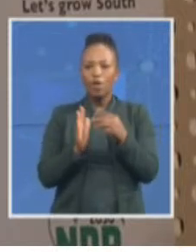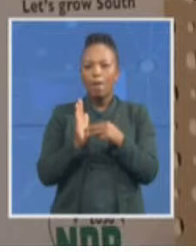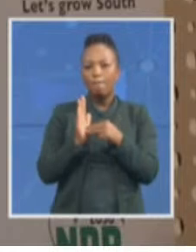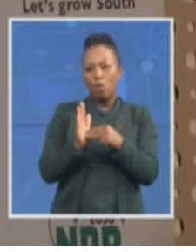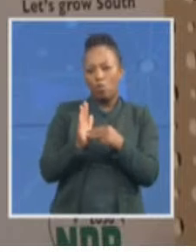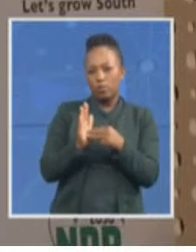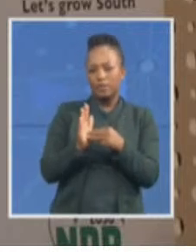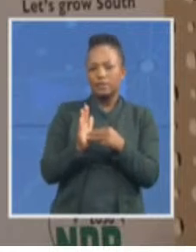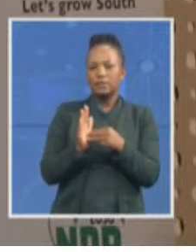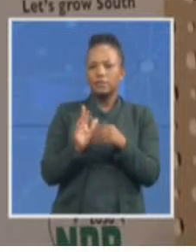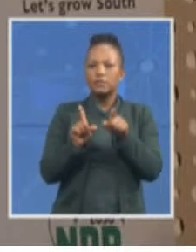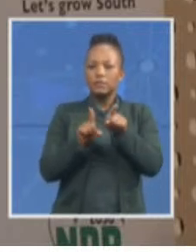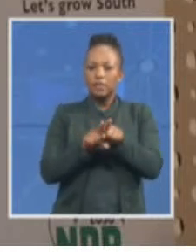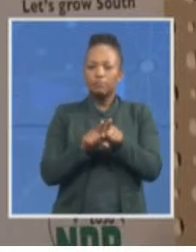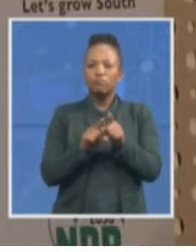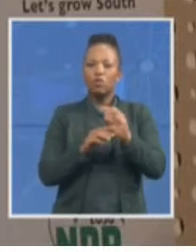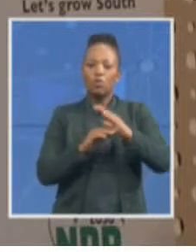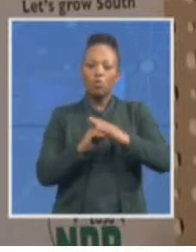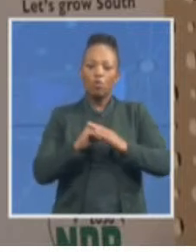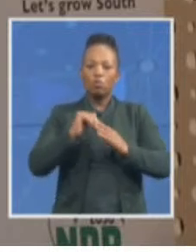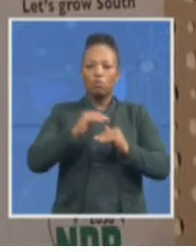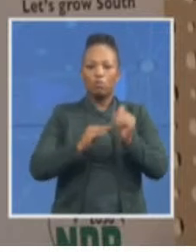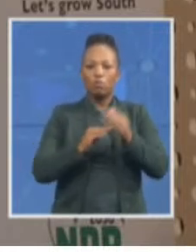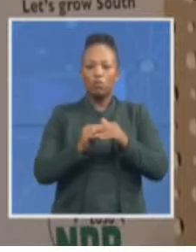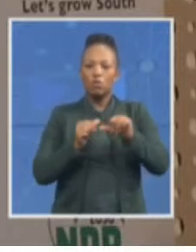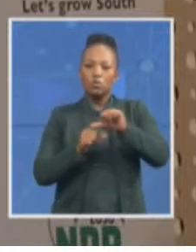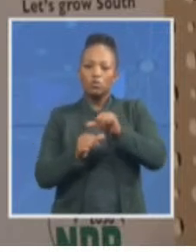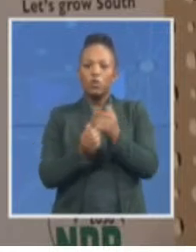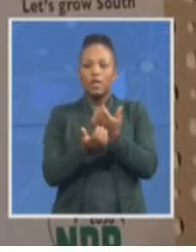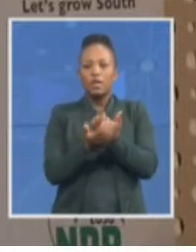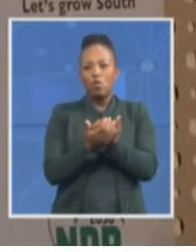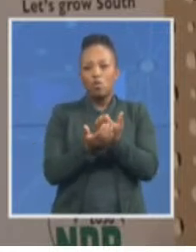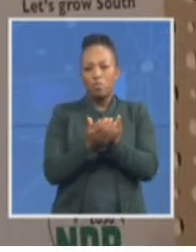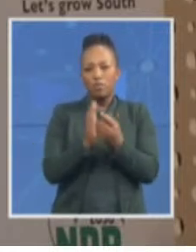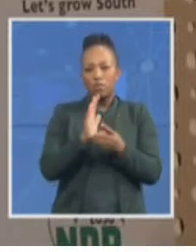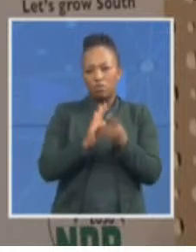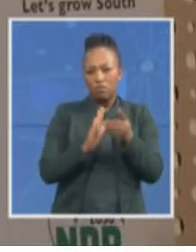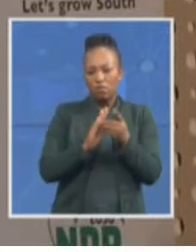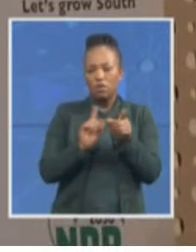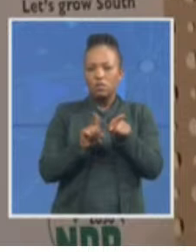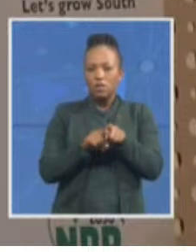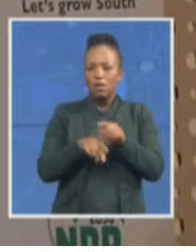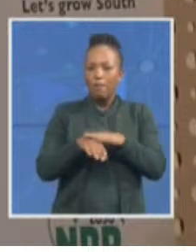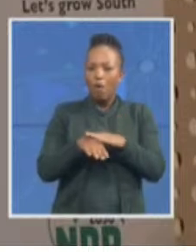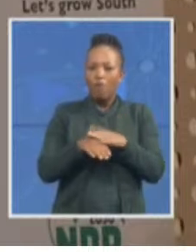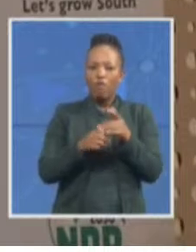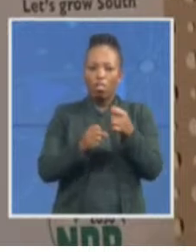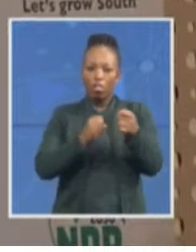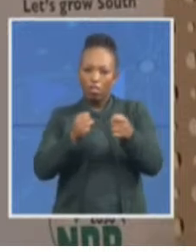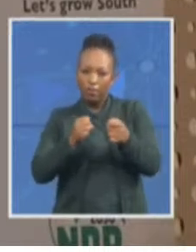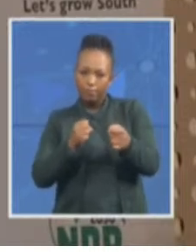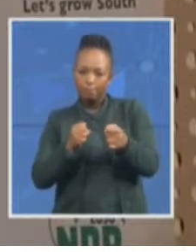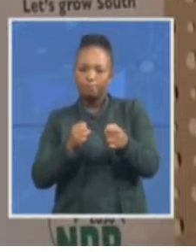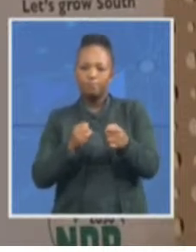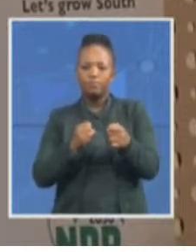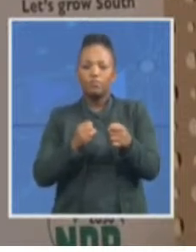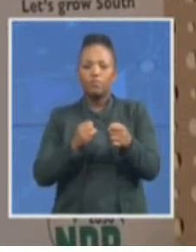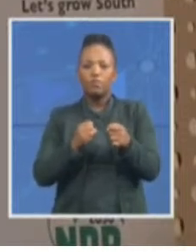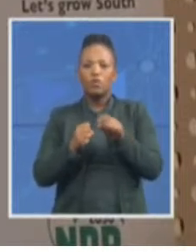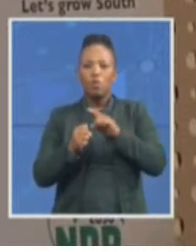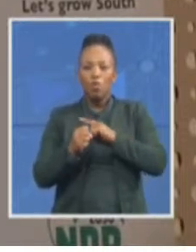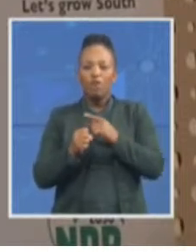towards socio-economic development and also to generate employment and broad-based black economic empowerment